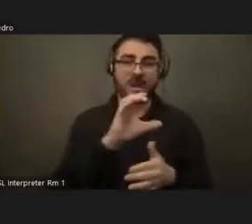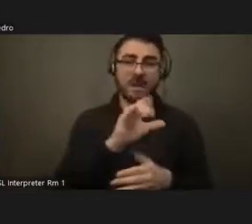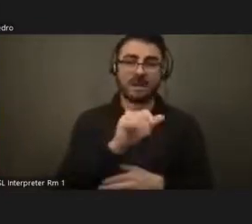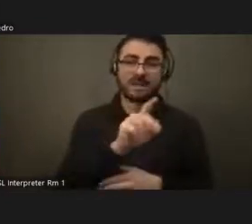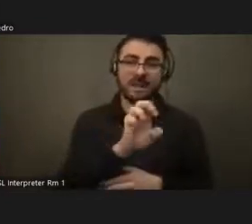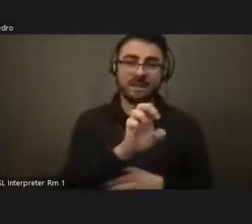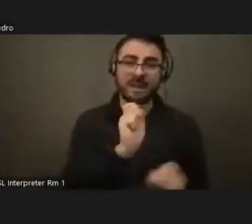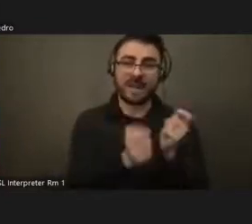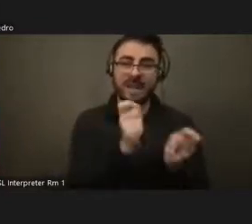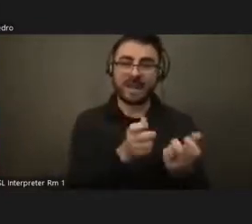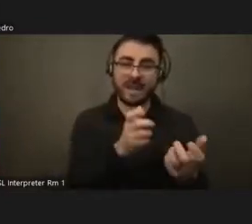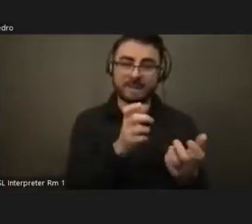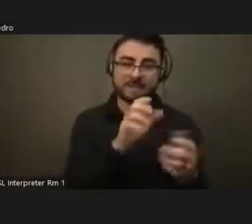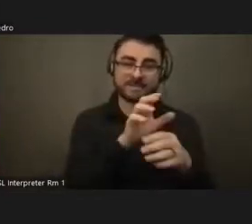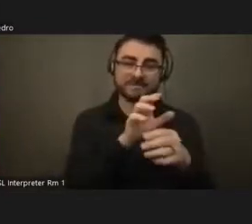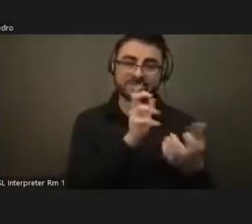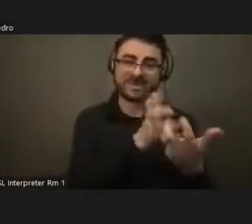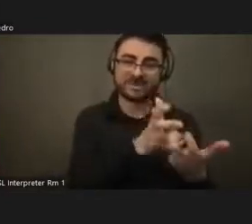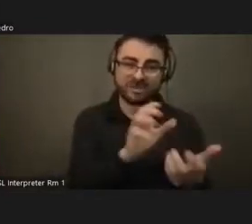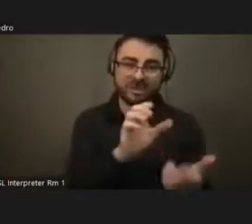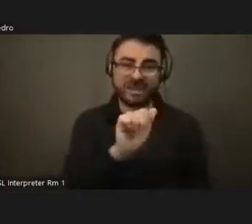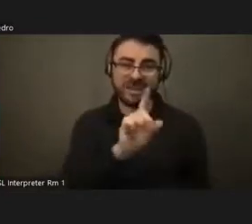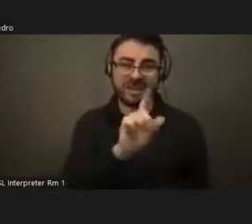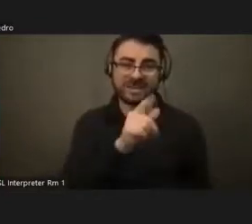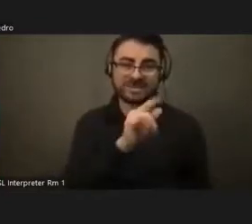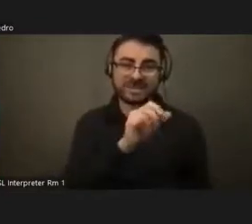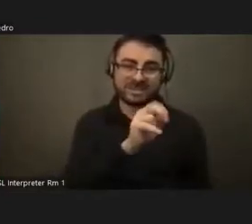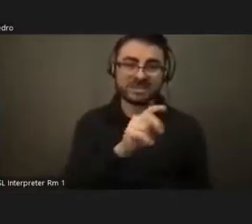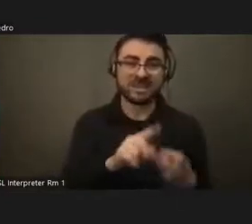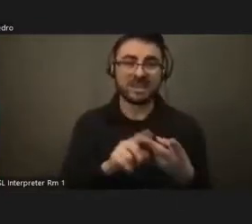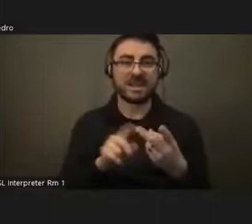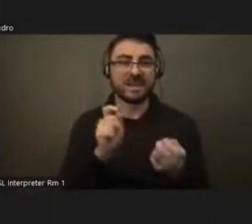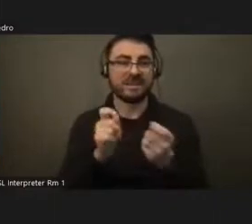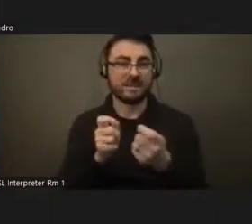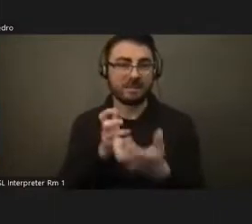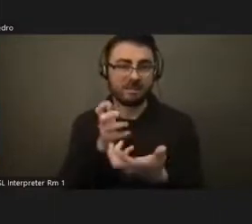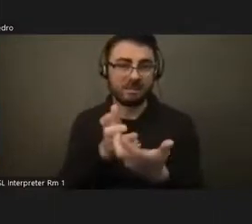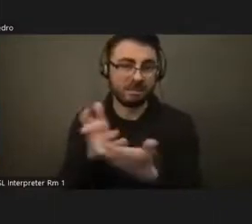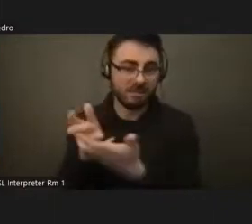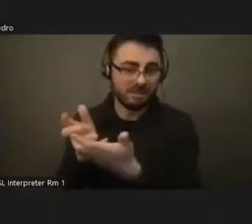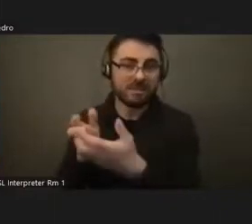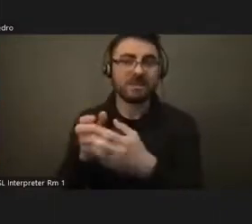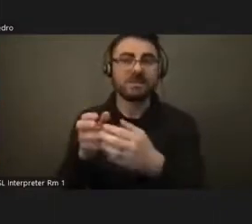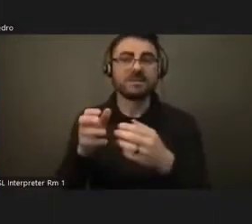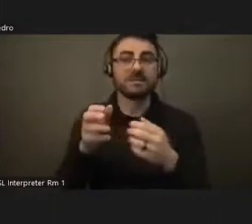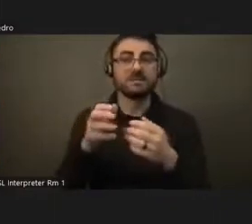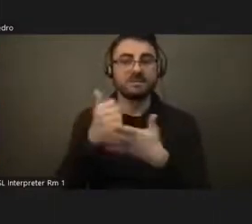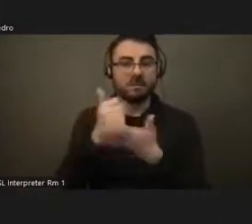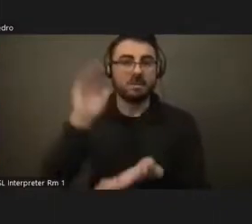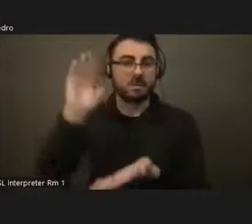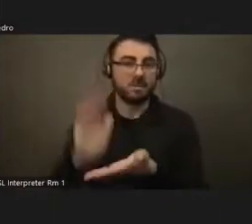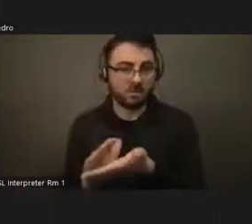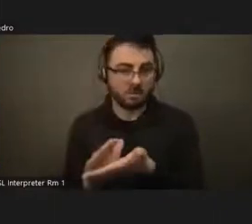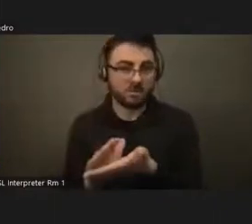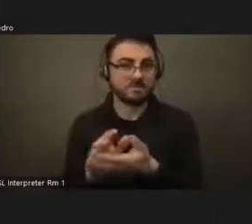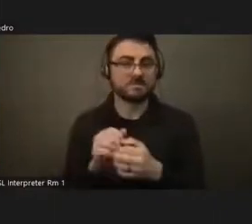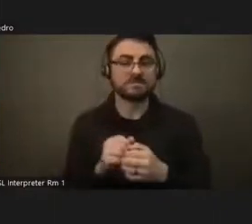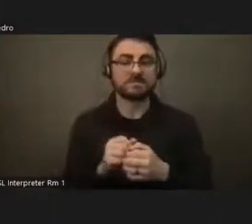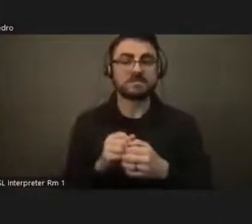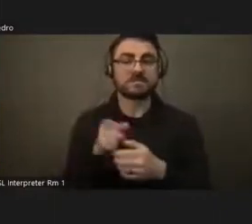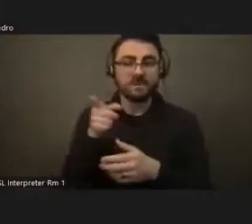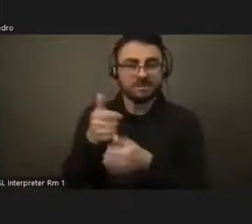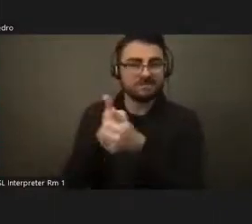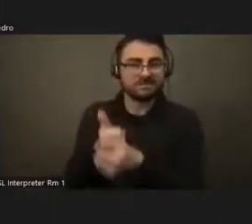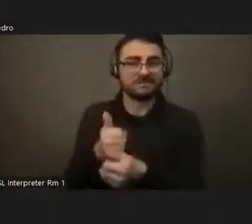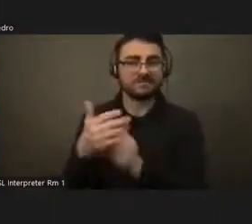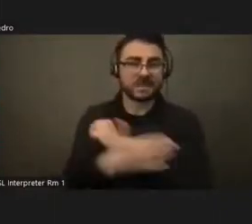in the future. You have mentioned repeatedly that there's a lot of things that are out of your hand in terms of state policy and federal policy, and there has